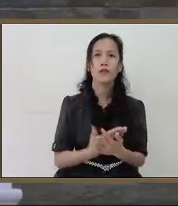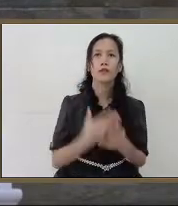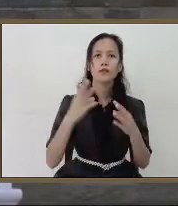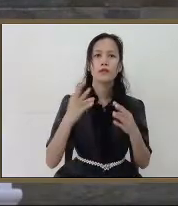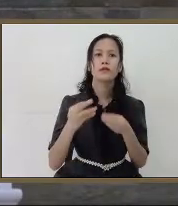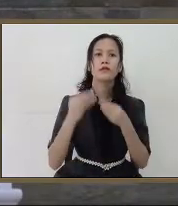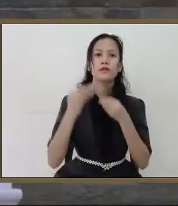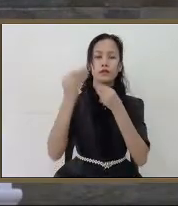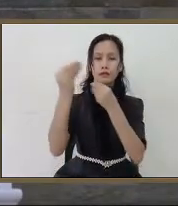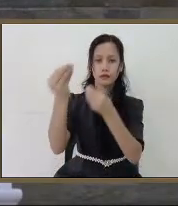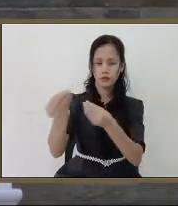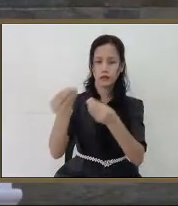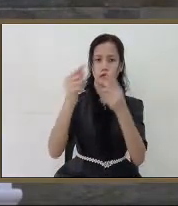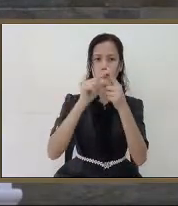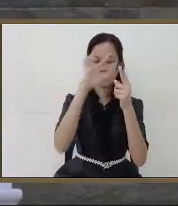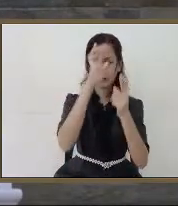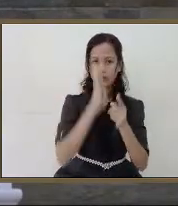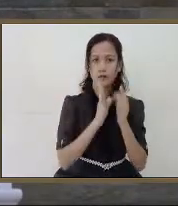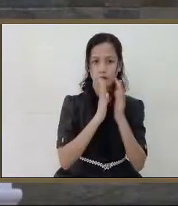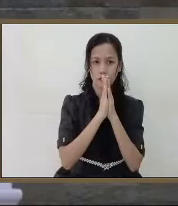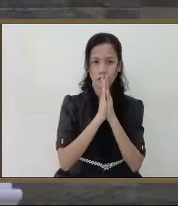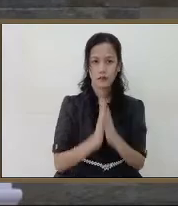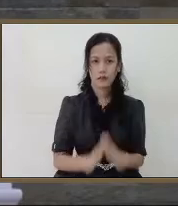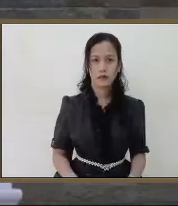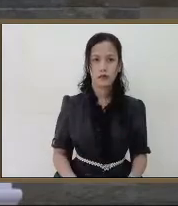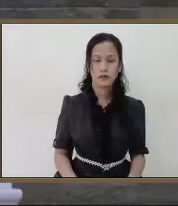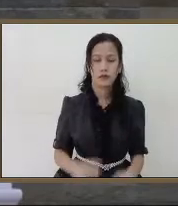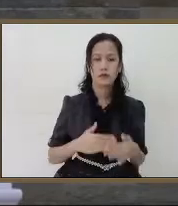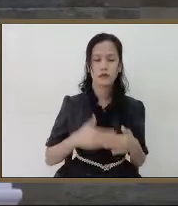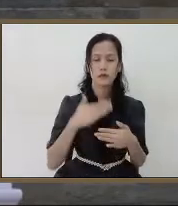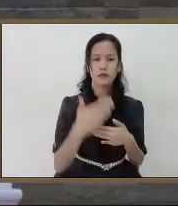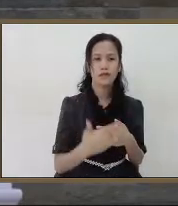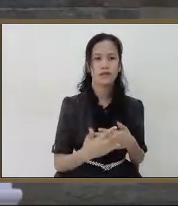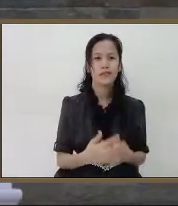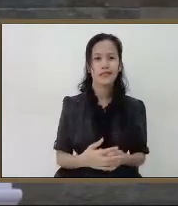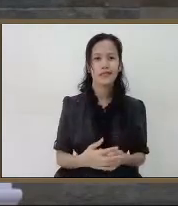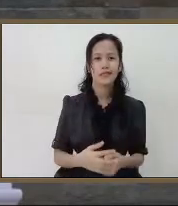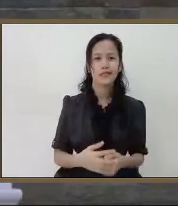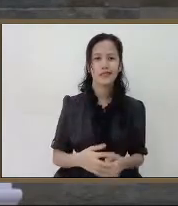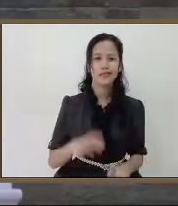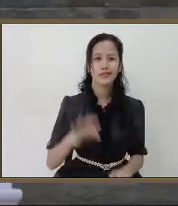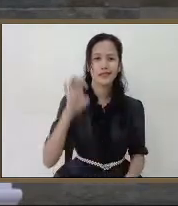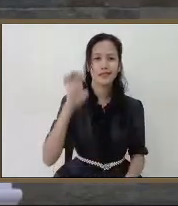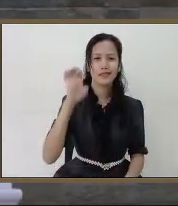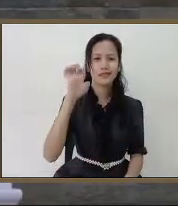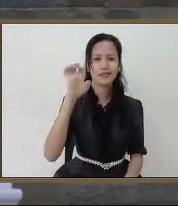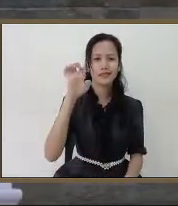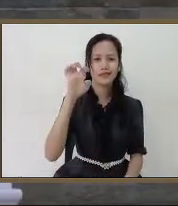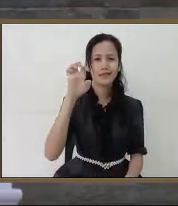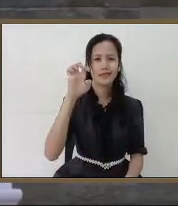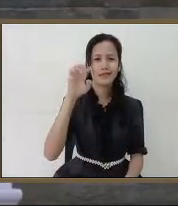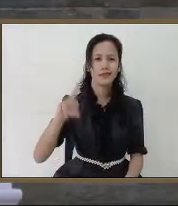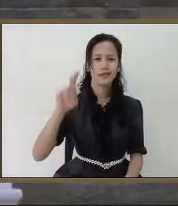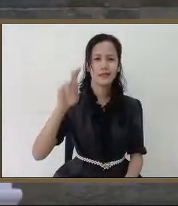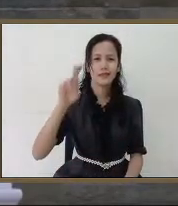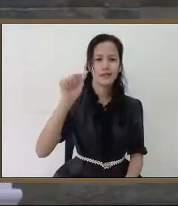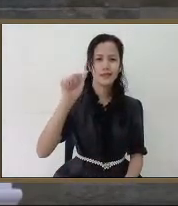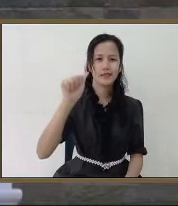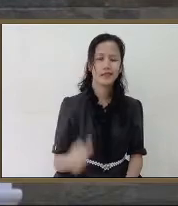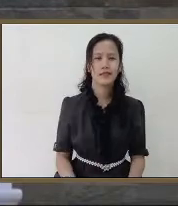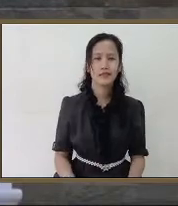part is Ezra's restoration. Chapter 10 na po yan. It's all about the restoration